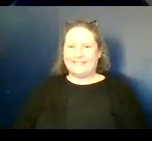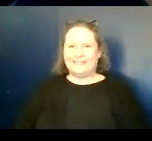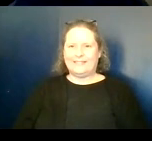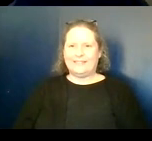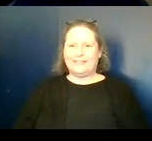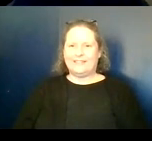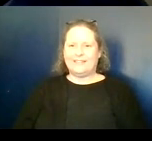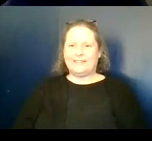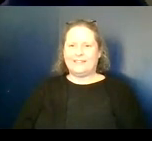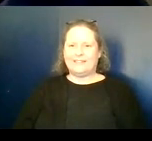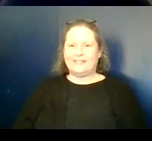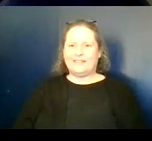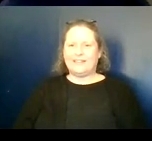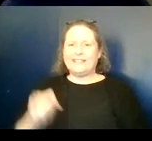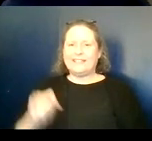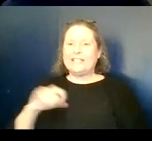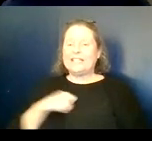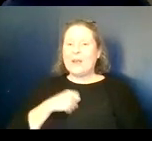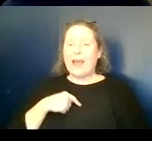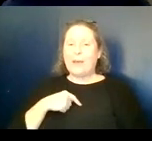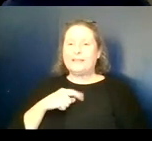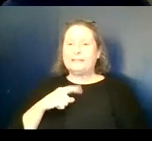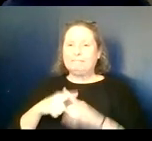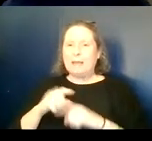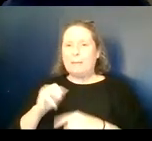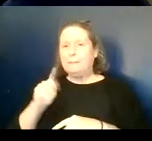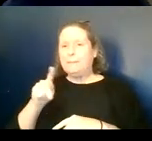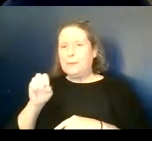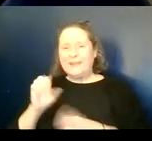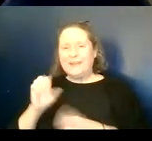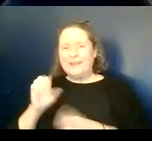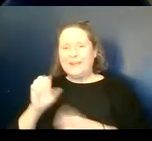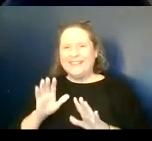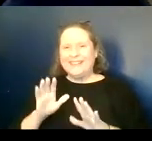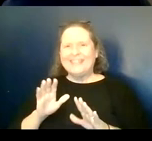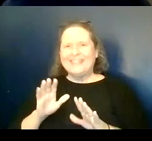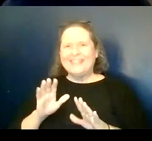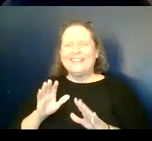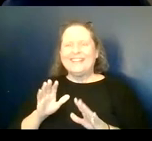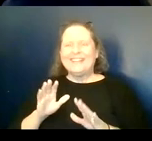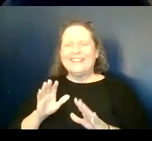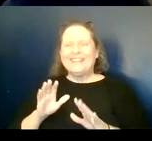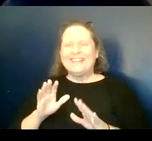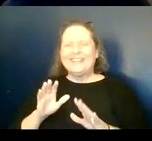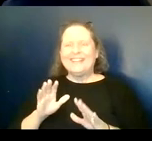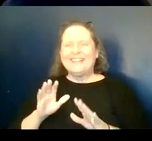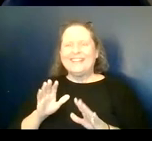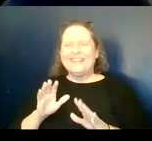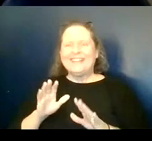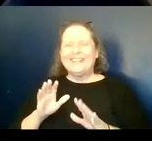Sorry about that, I was muted. Sorry. In addition to the resources that